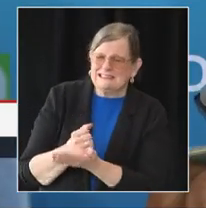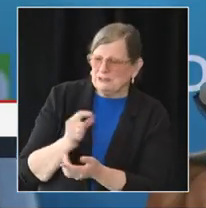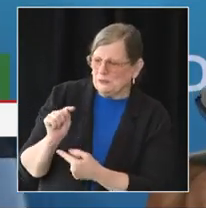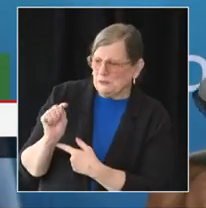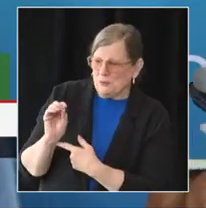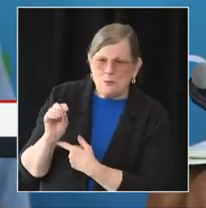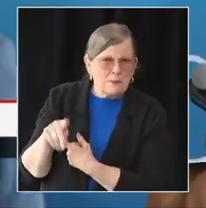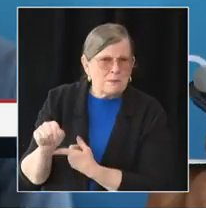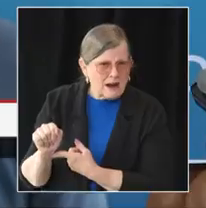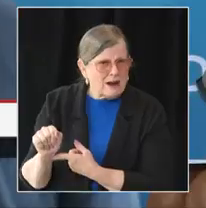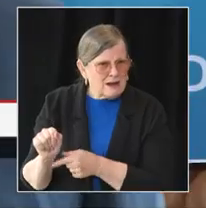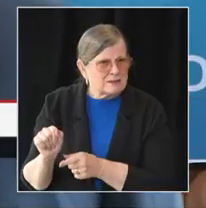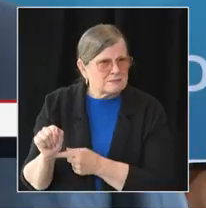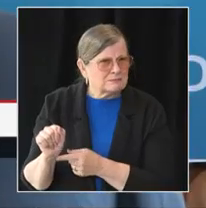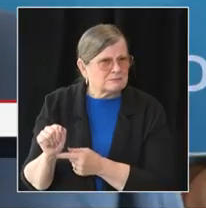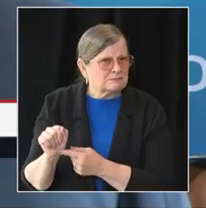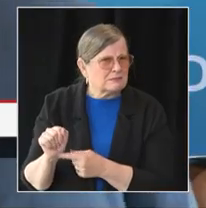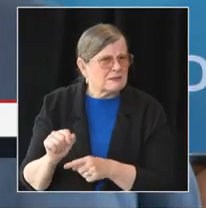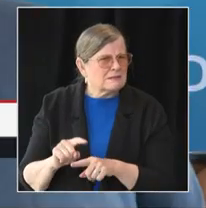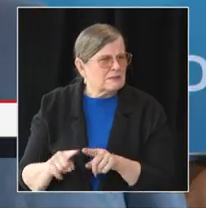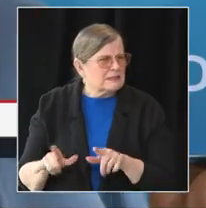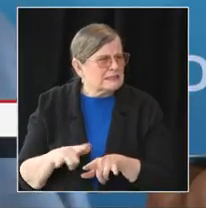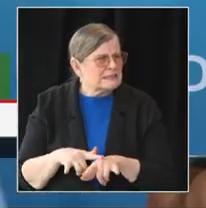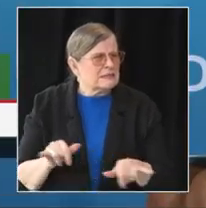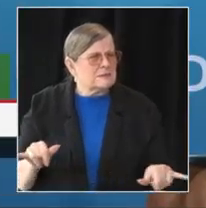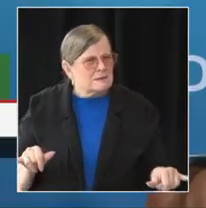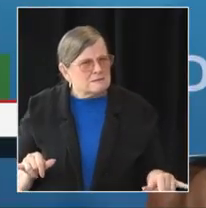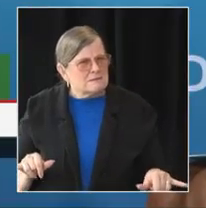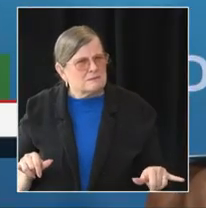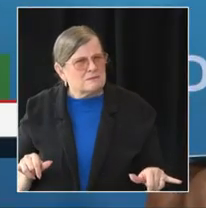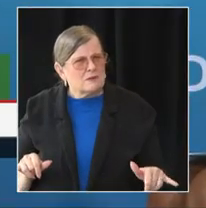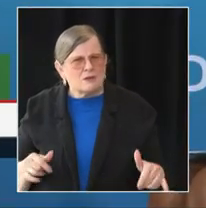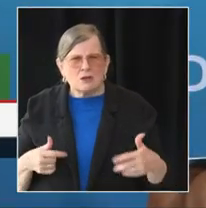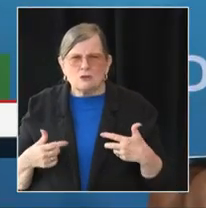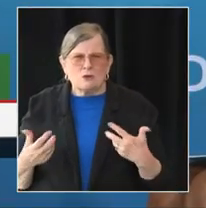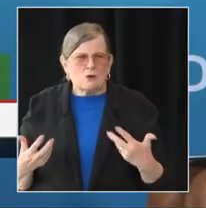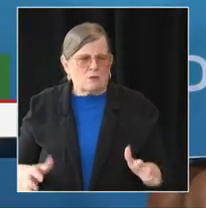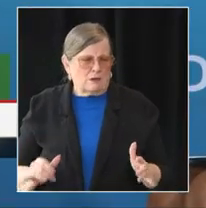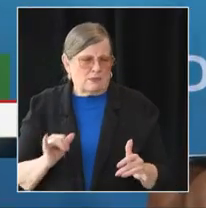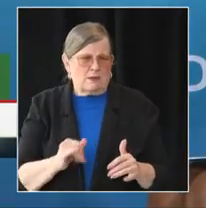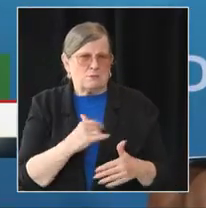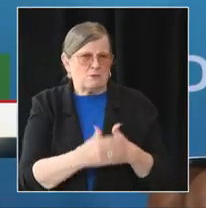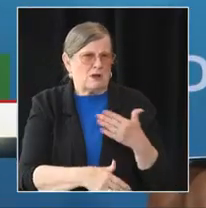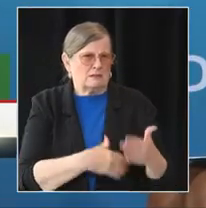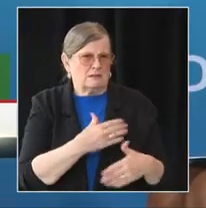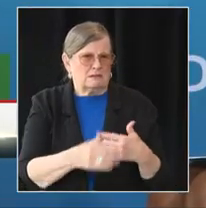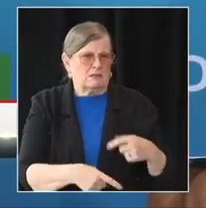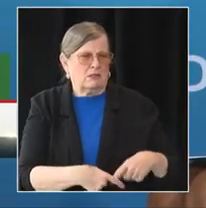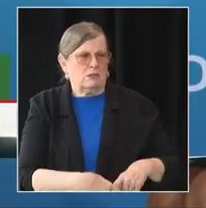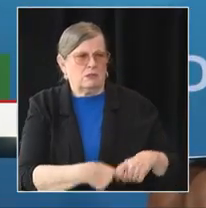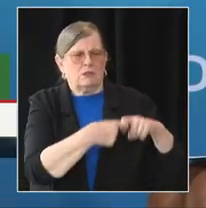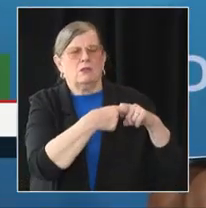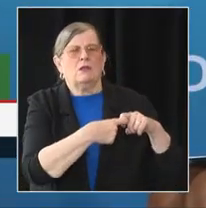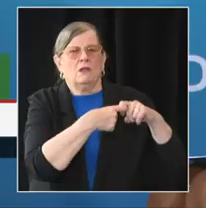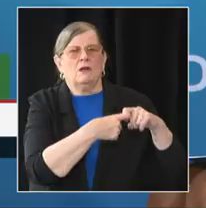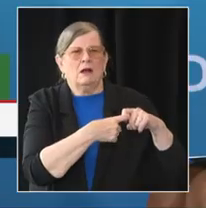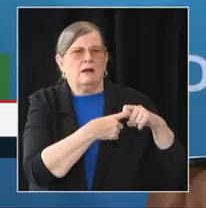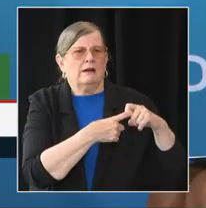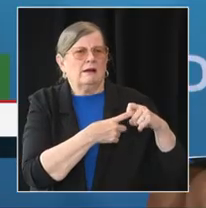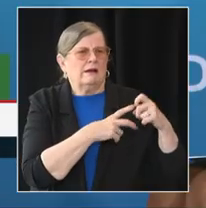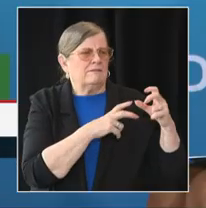But we don't want TOPA to continue to be used to hold up